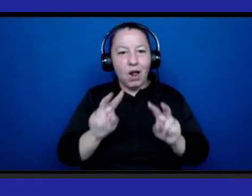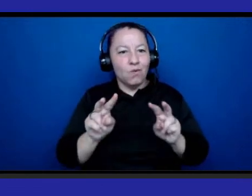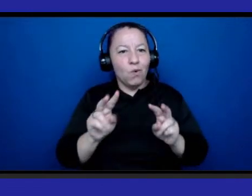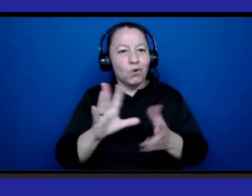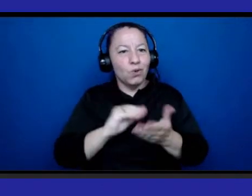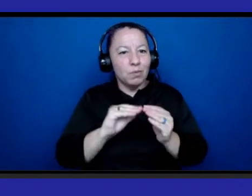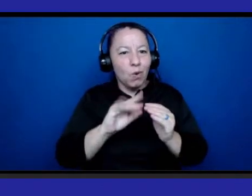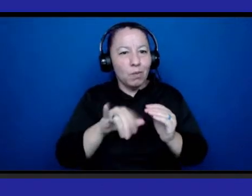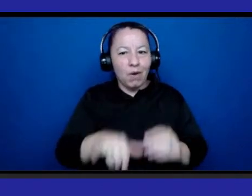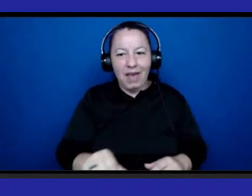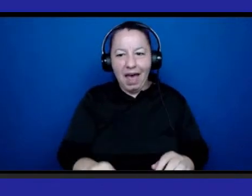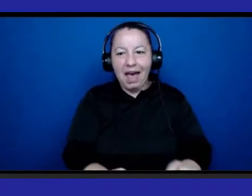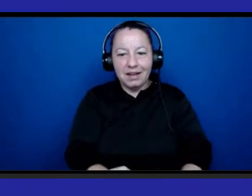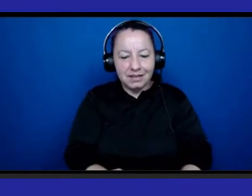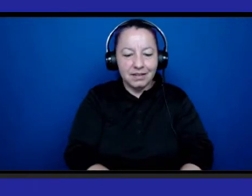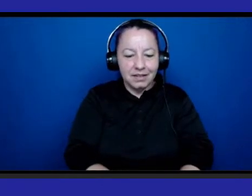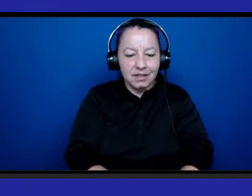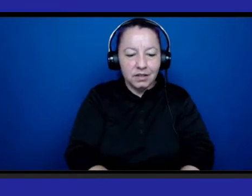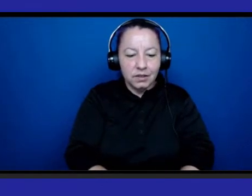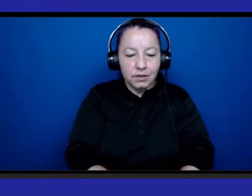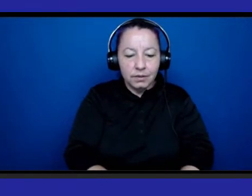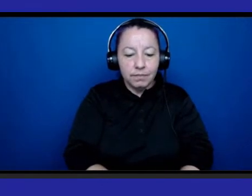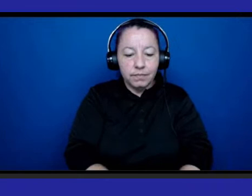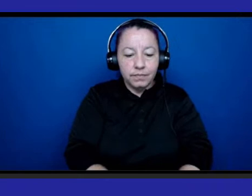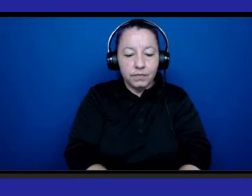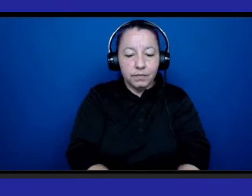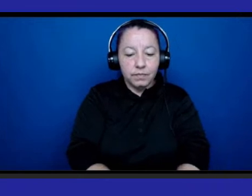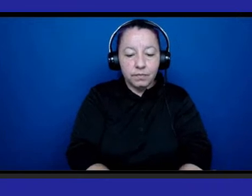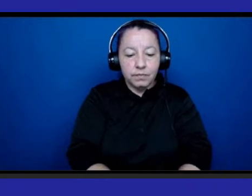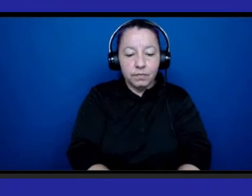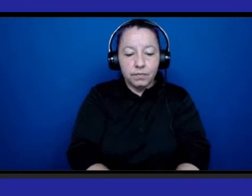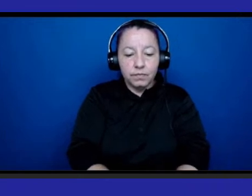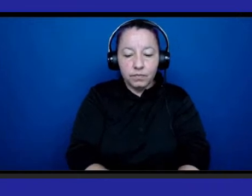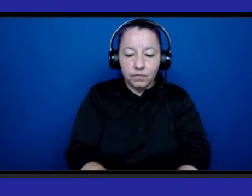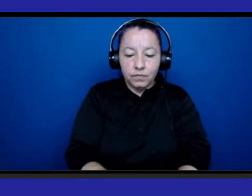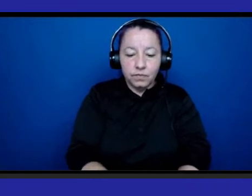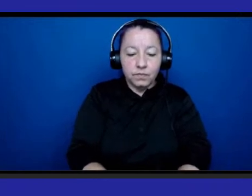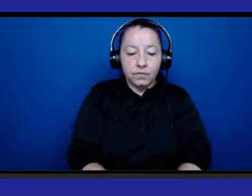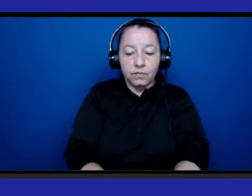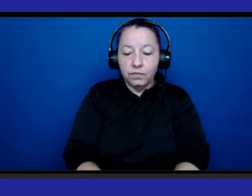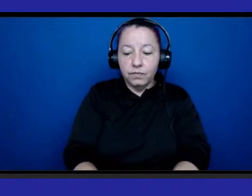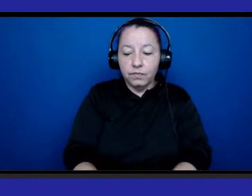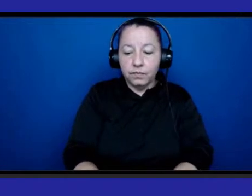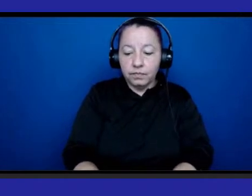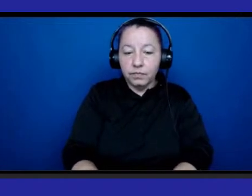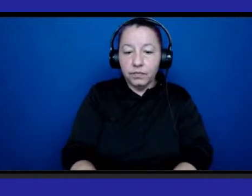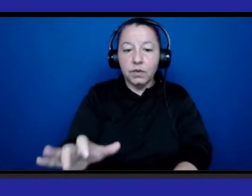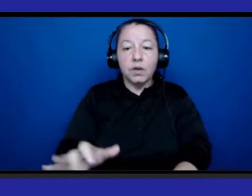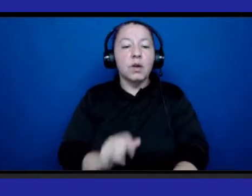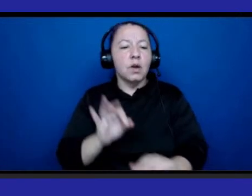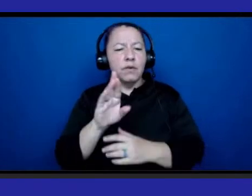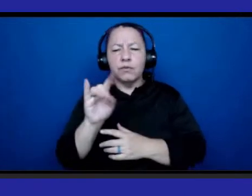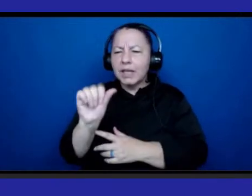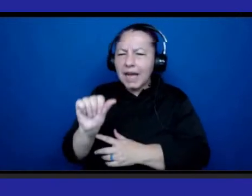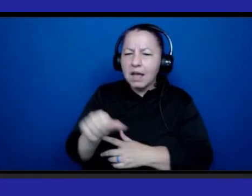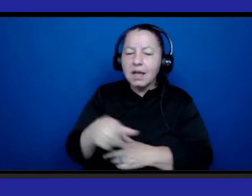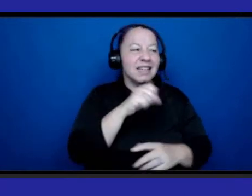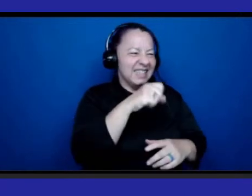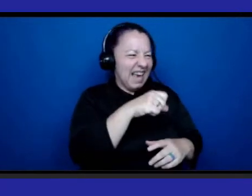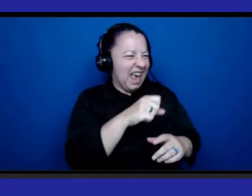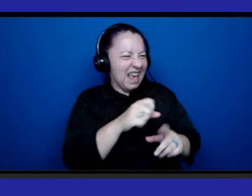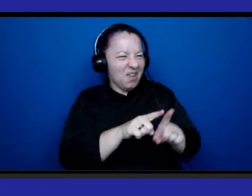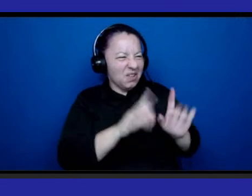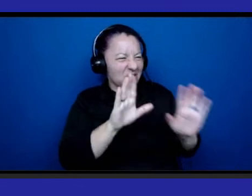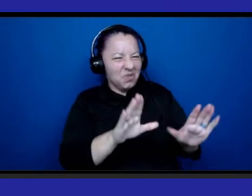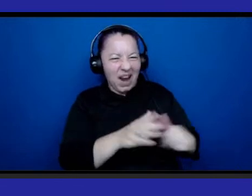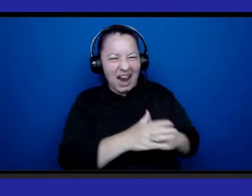how they evolve. Thank you. Thank you. Frida? I also agree. I loved the projects, like the diversity and